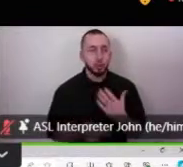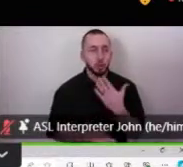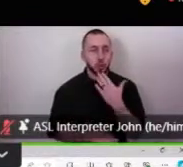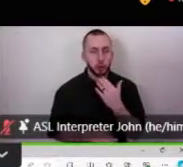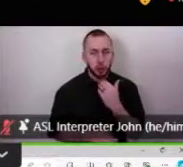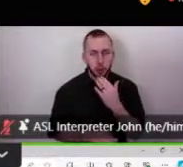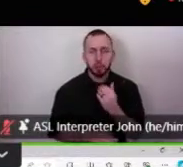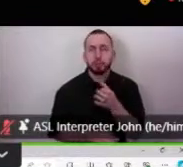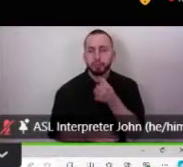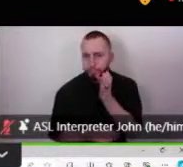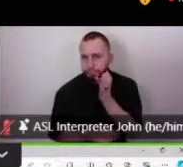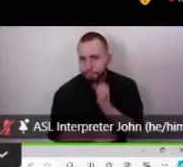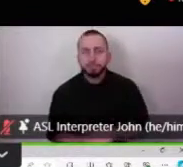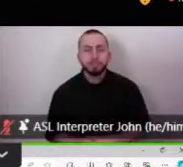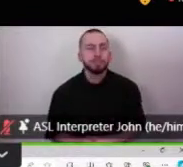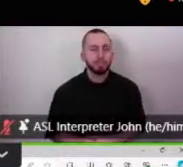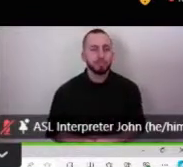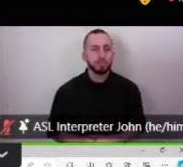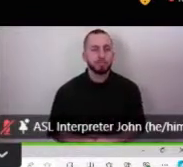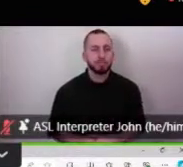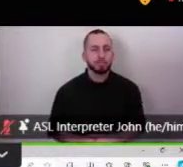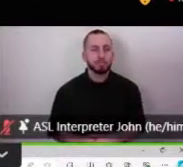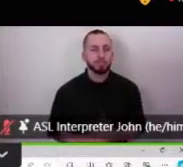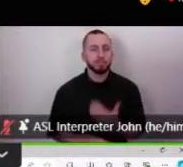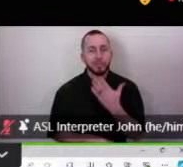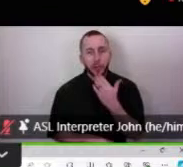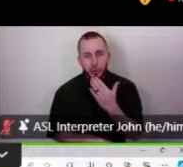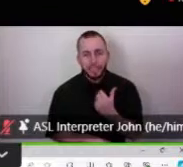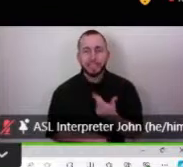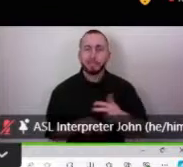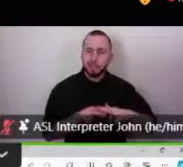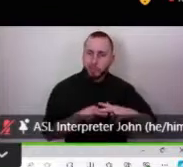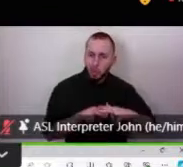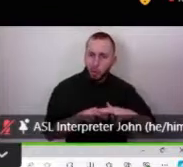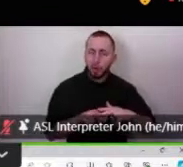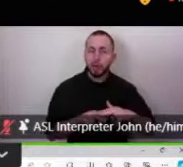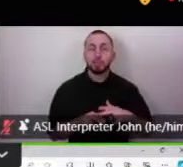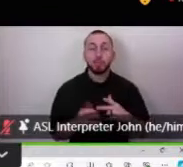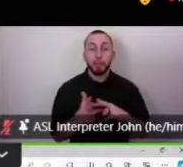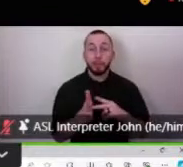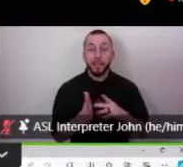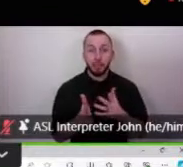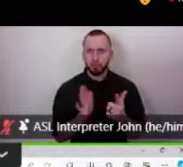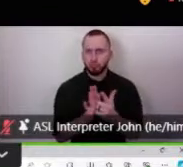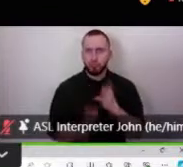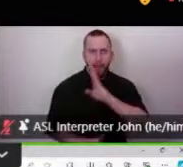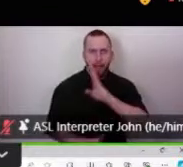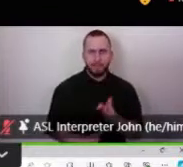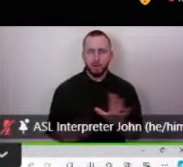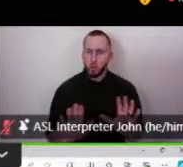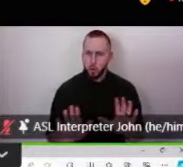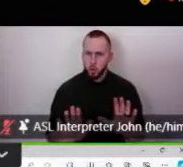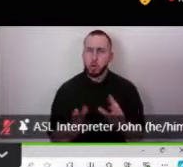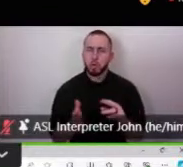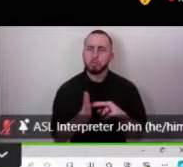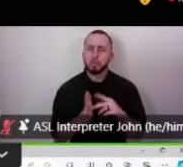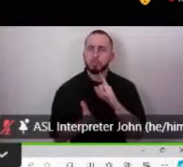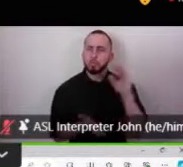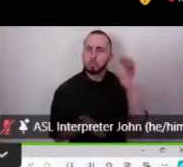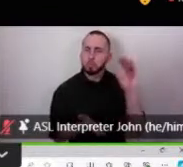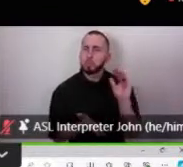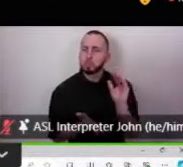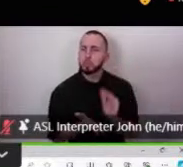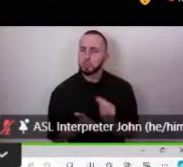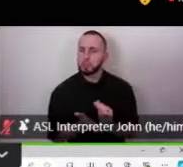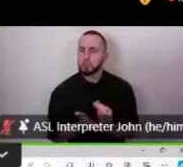sugar-sweetened beverages, and sweets and sodium. And it's not to say that you should never eat these, but it's to say that we can try